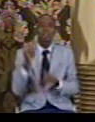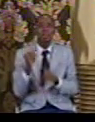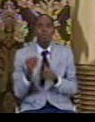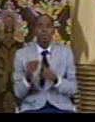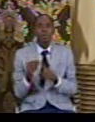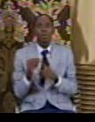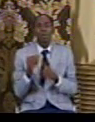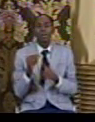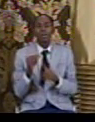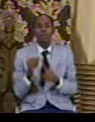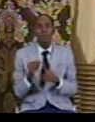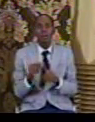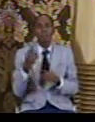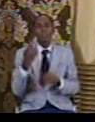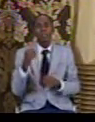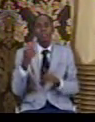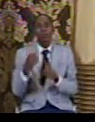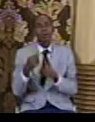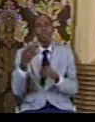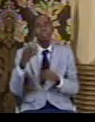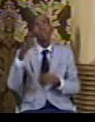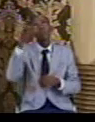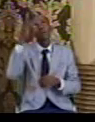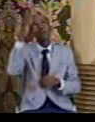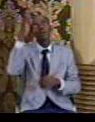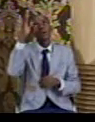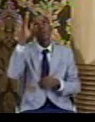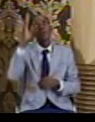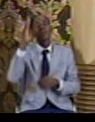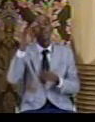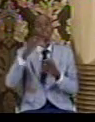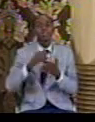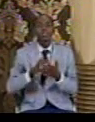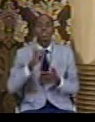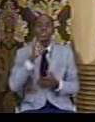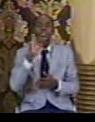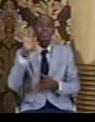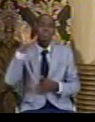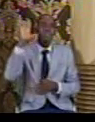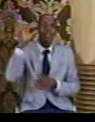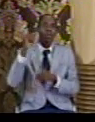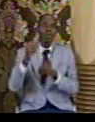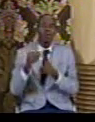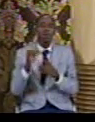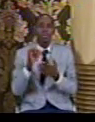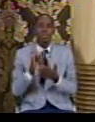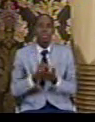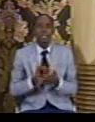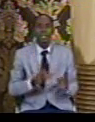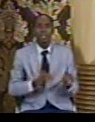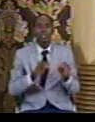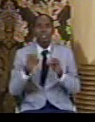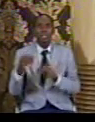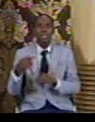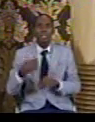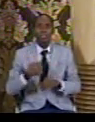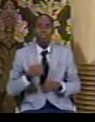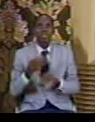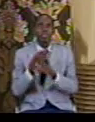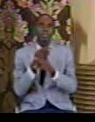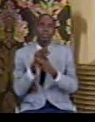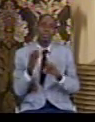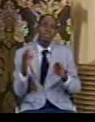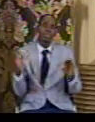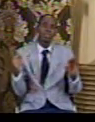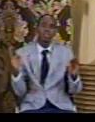the world, the word of God. Oh, it is the world that sets